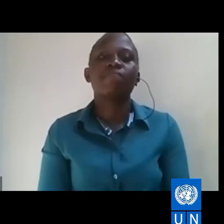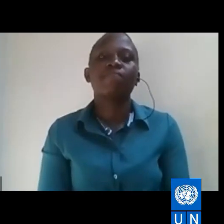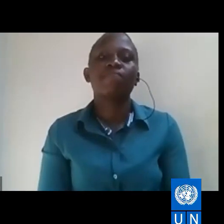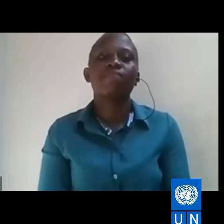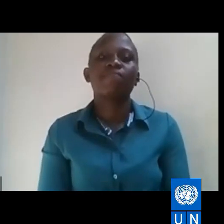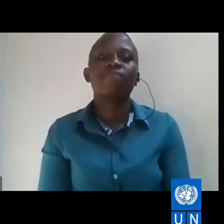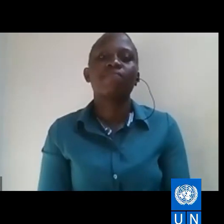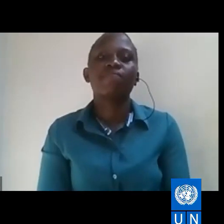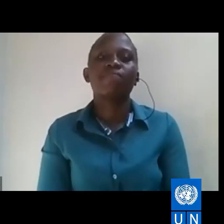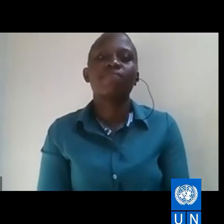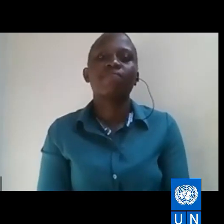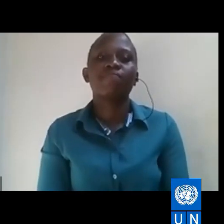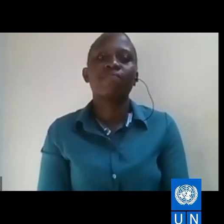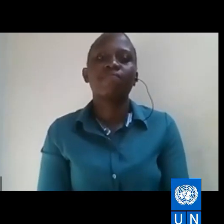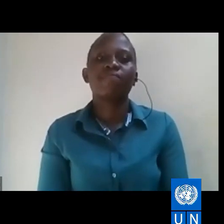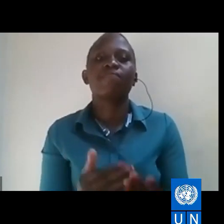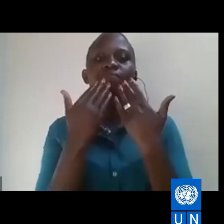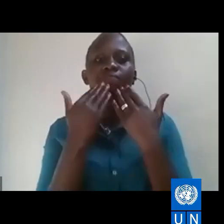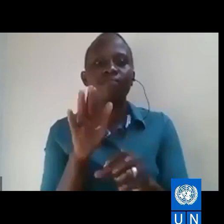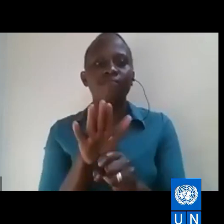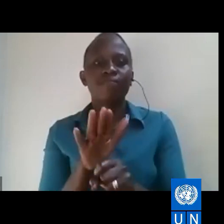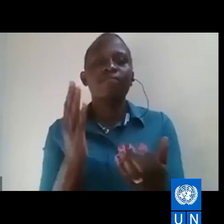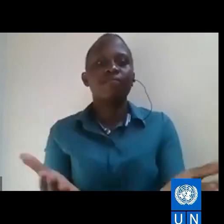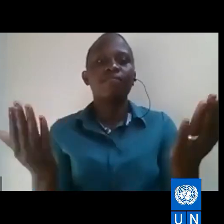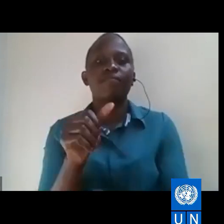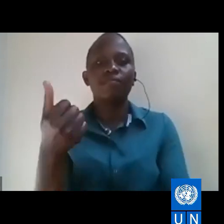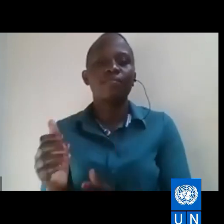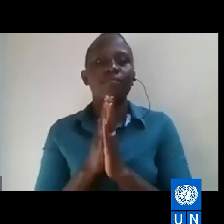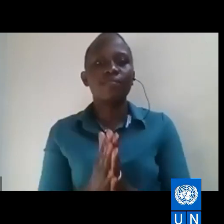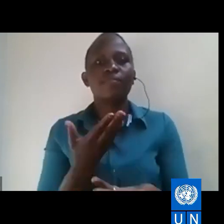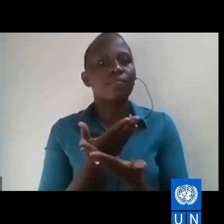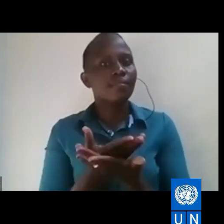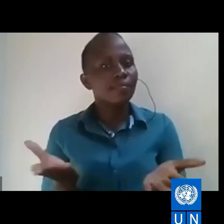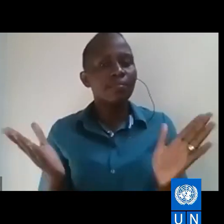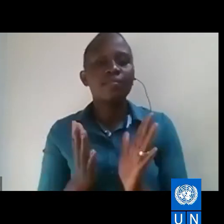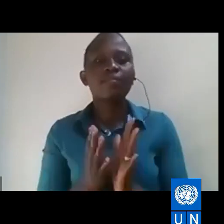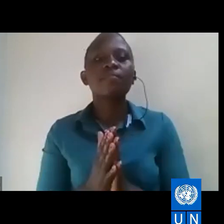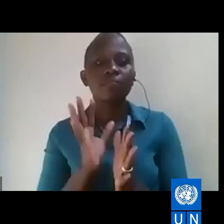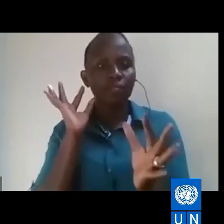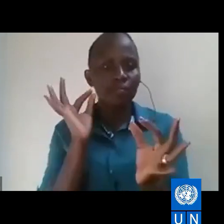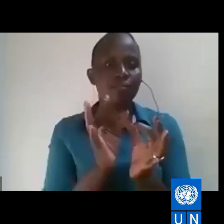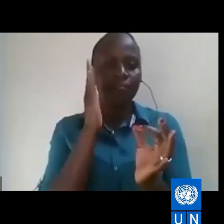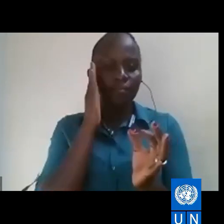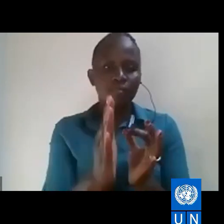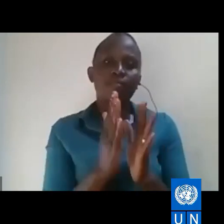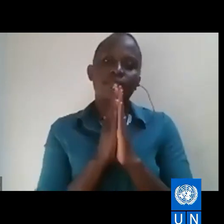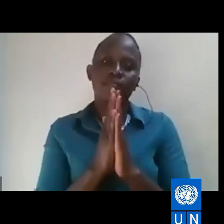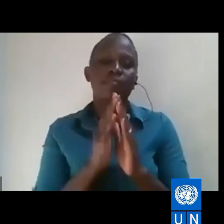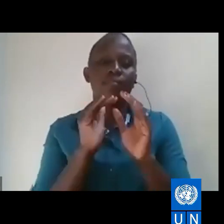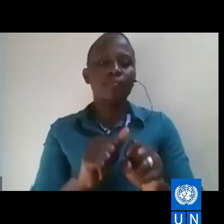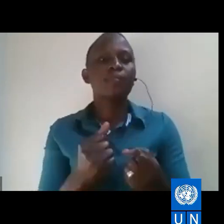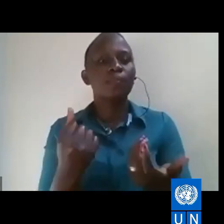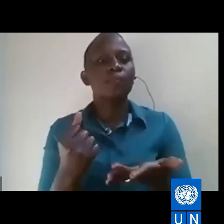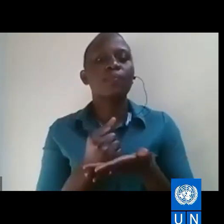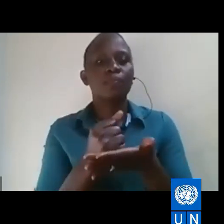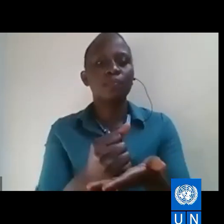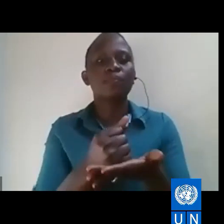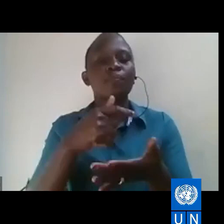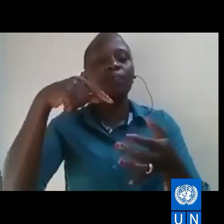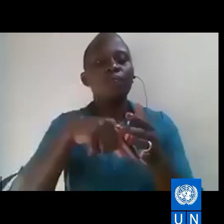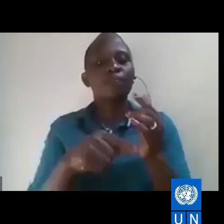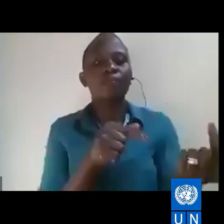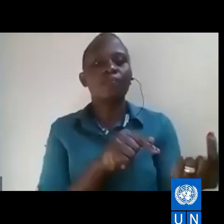well, if there's a question that is specifically directed to you, that you could help me and answer it so that we can finish at exactly